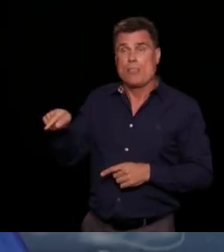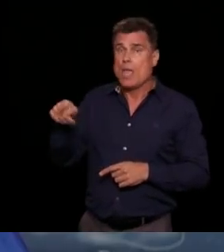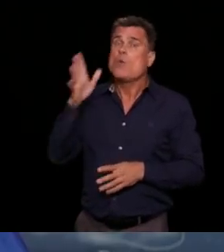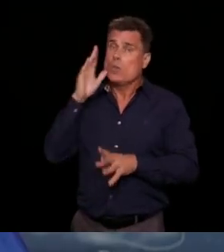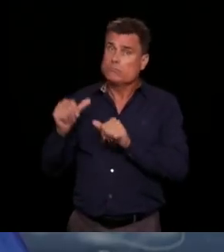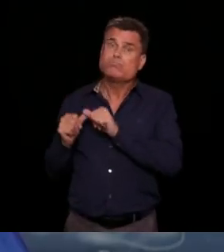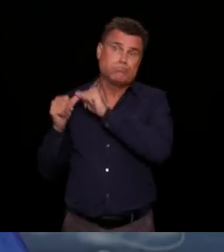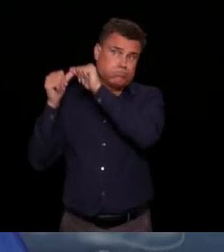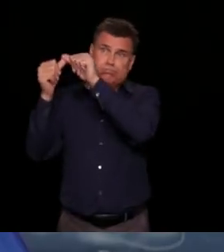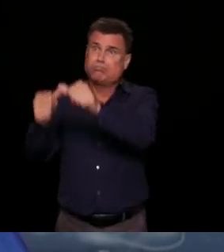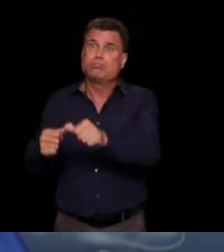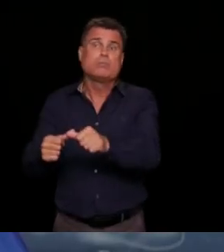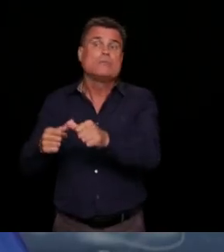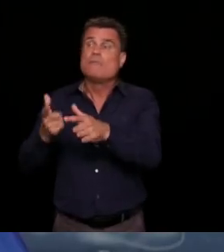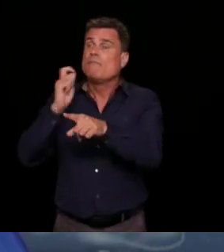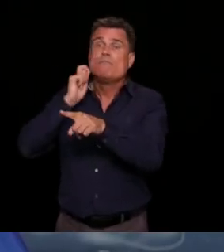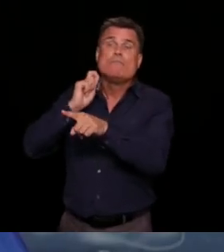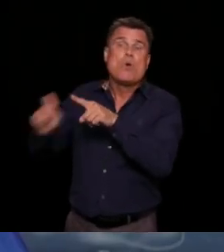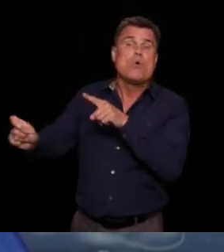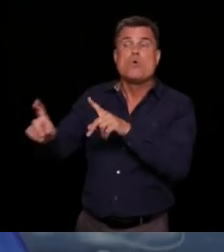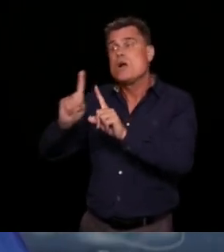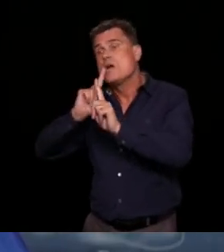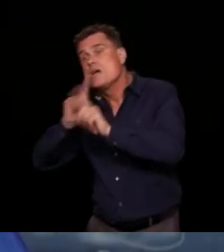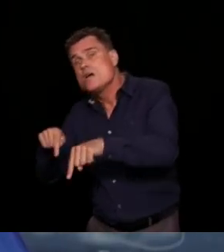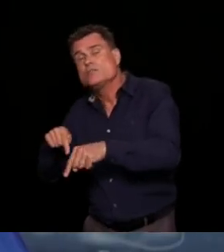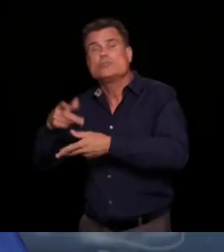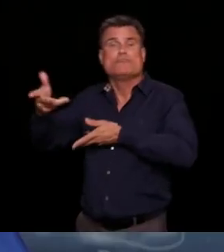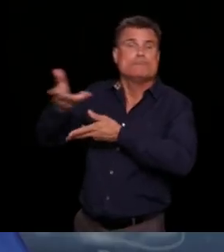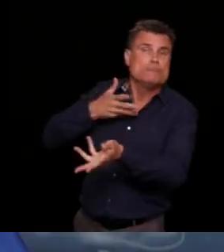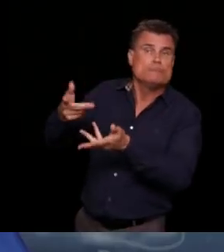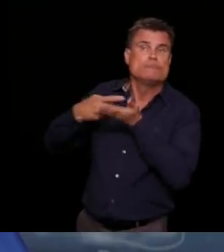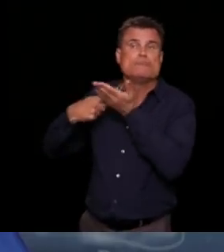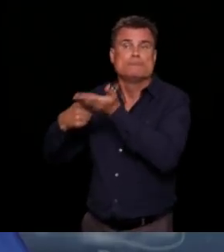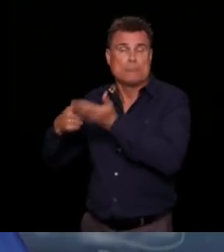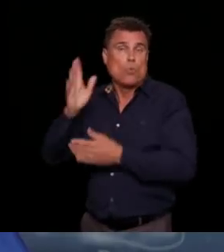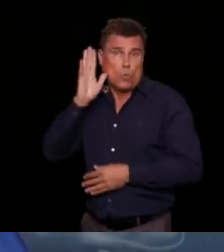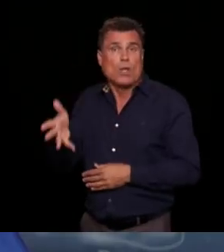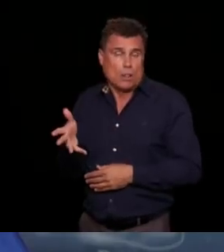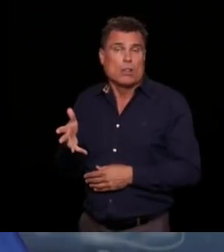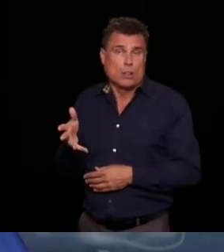and will be continue to be there for people, just as all the other people who both